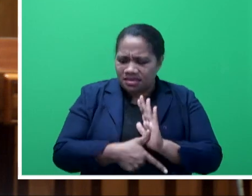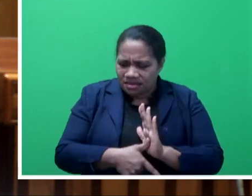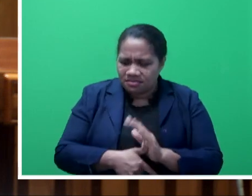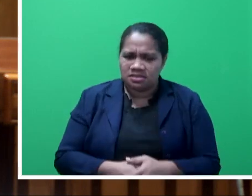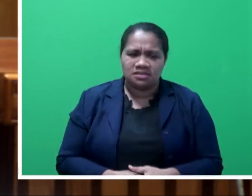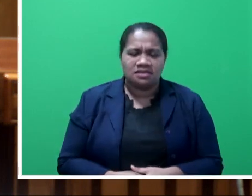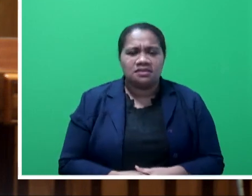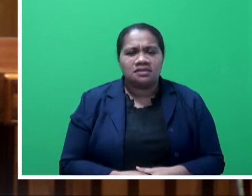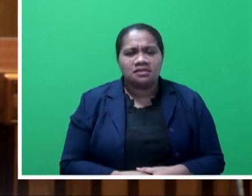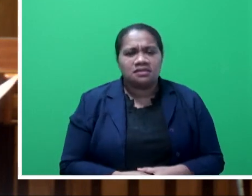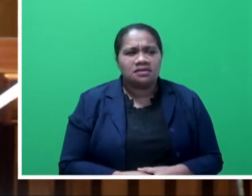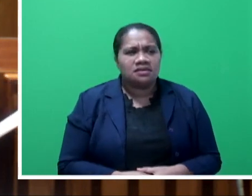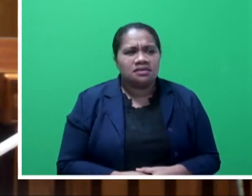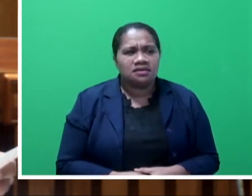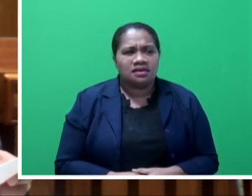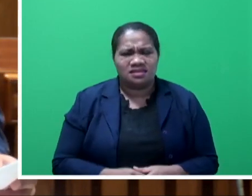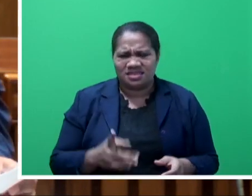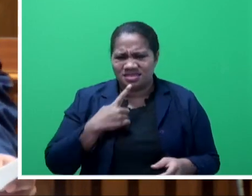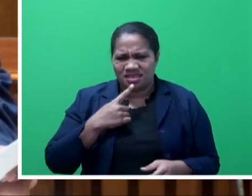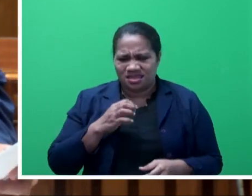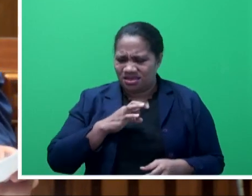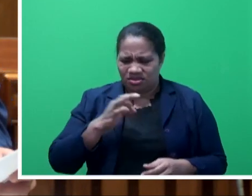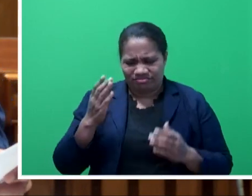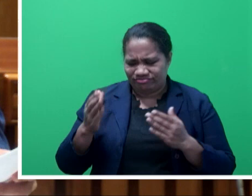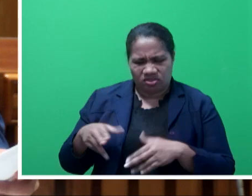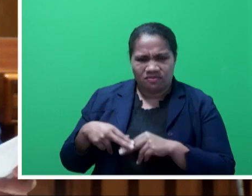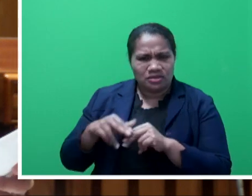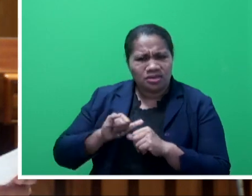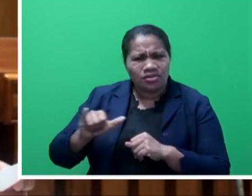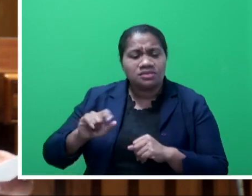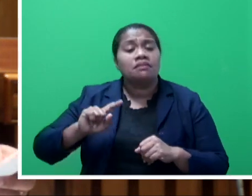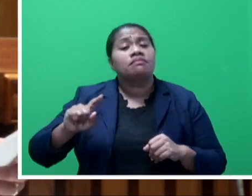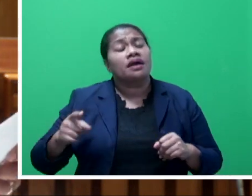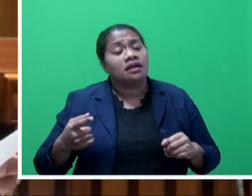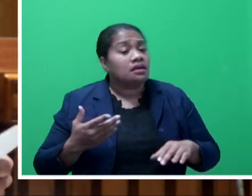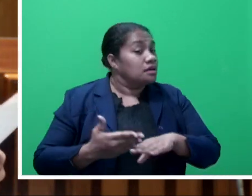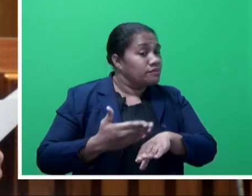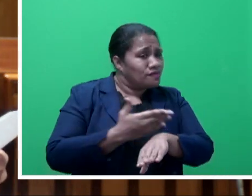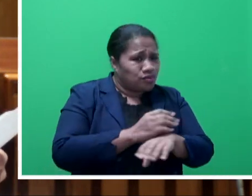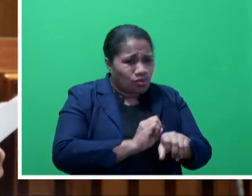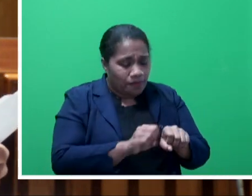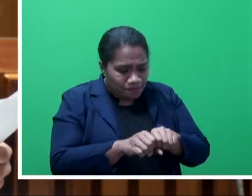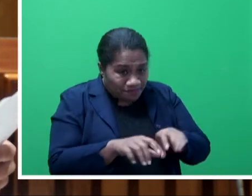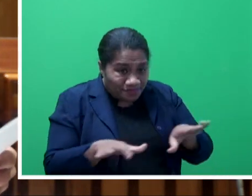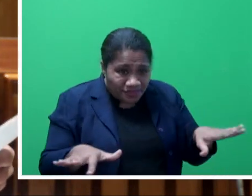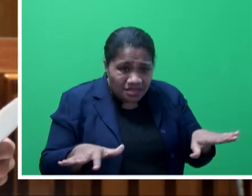saying they're not anti-Fiji Airways. But Mr. Speaker, sir, even before the pandemic,